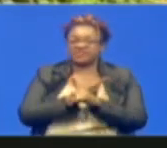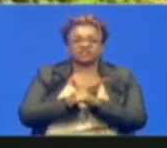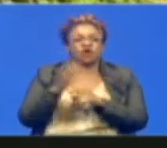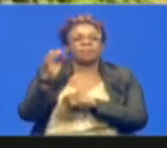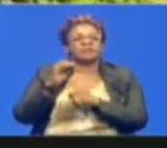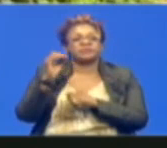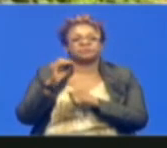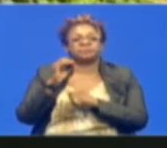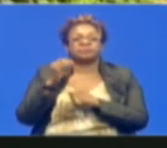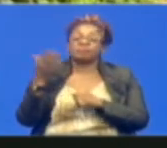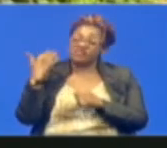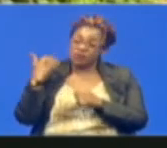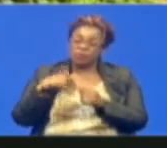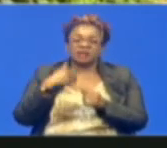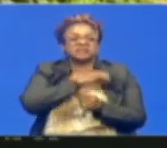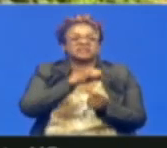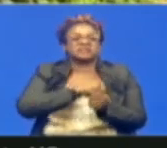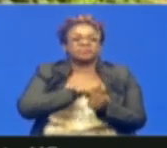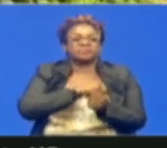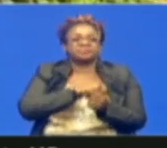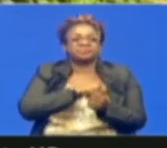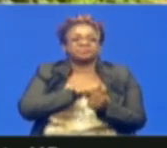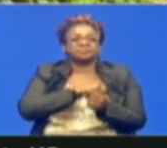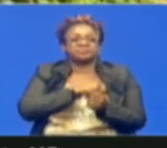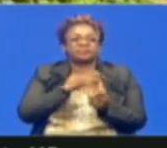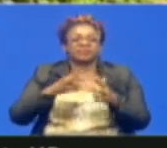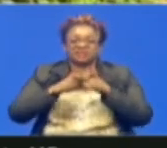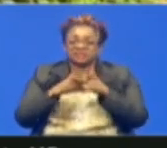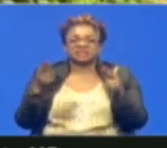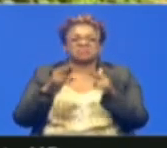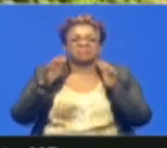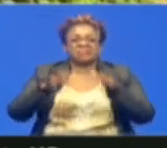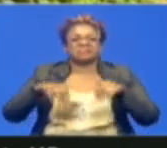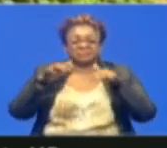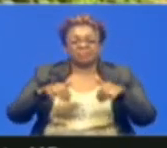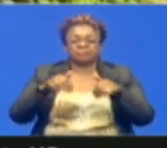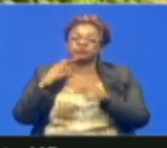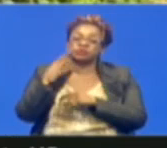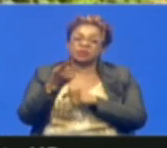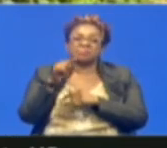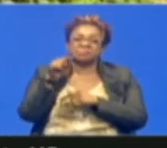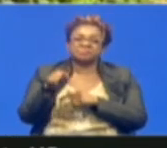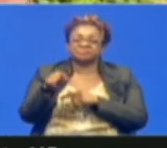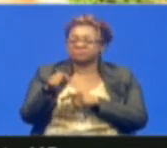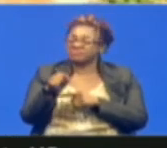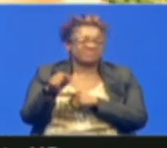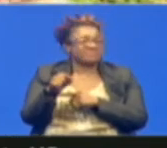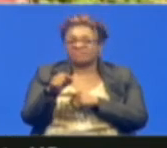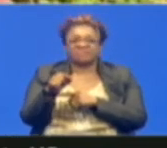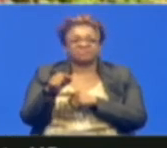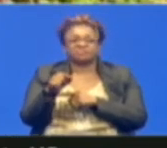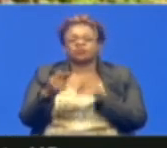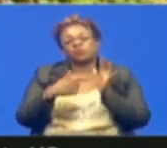kuna senator na walikuwa wameanza kuchimba kando. Tukawambia huko kando mnachimba, huko siwa maji inapetea. Tukawaonyesha